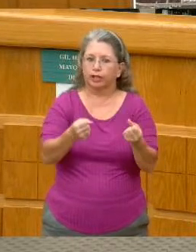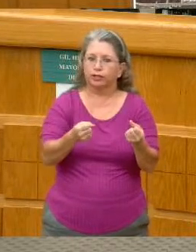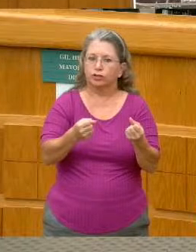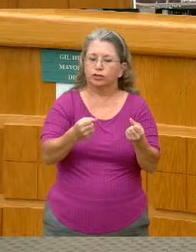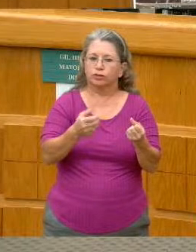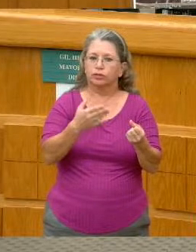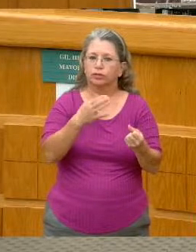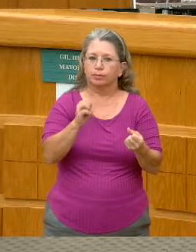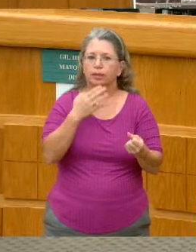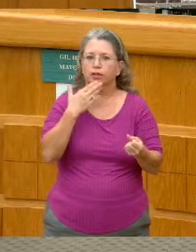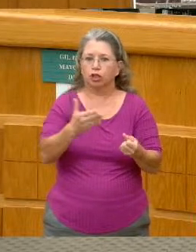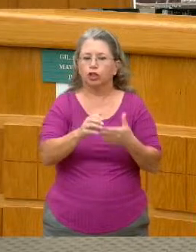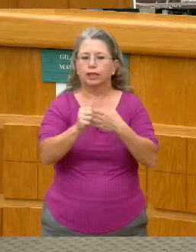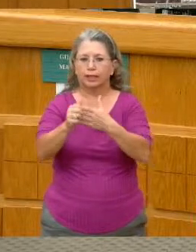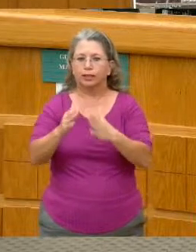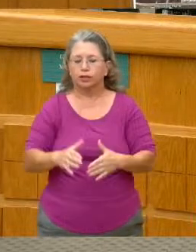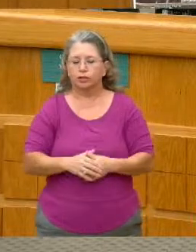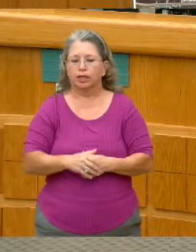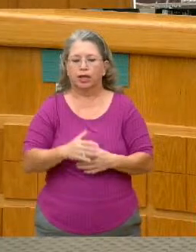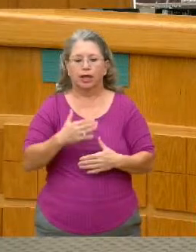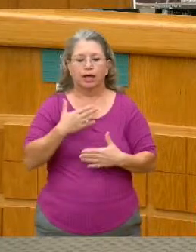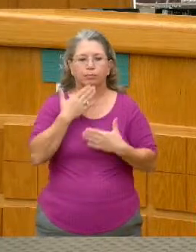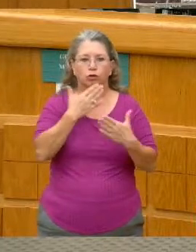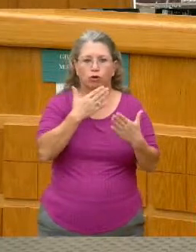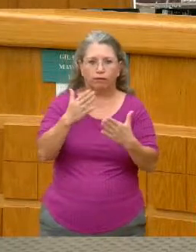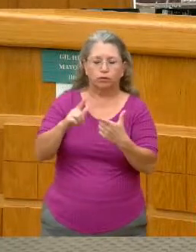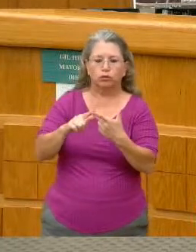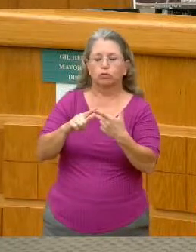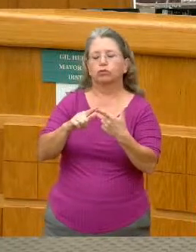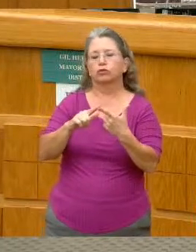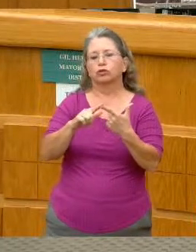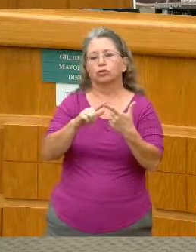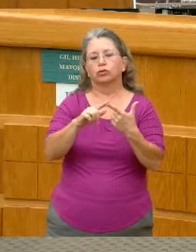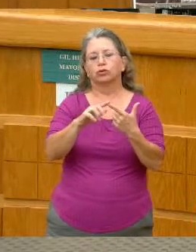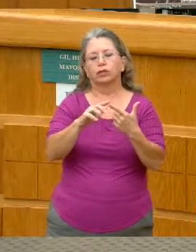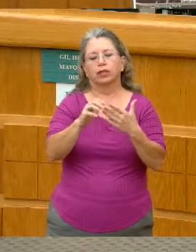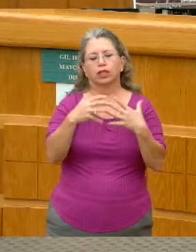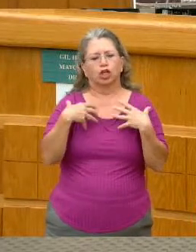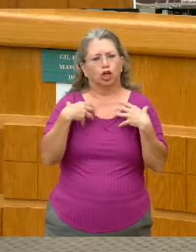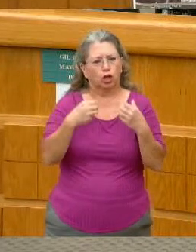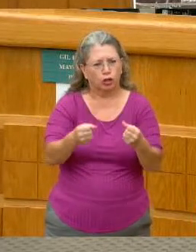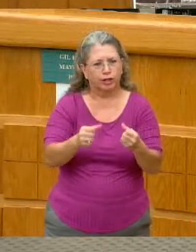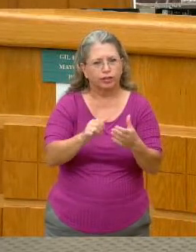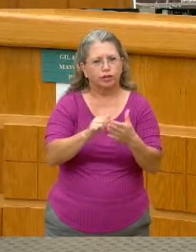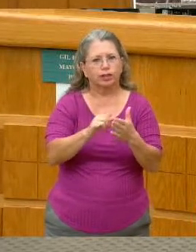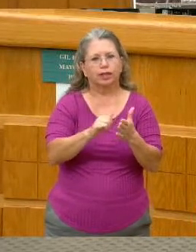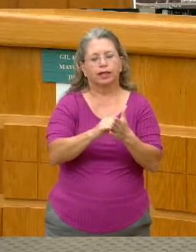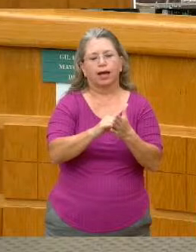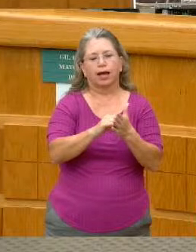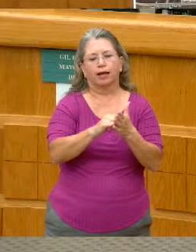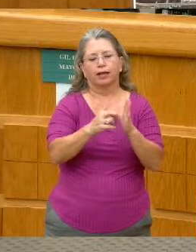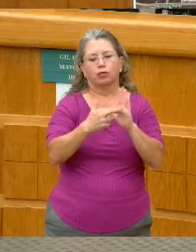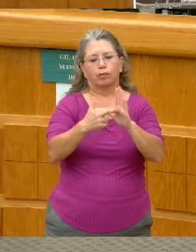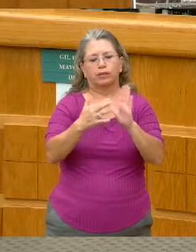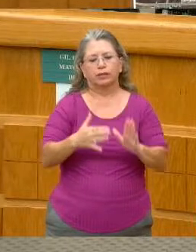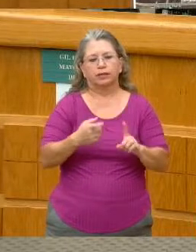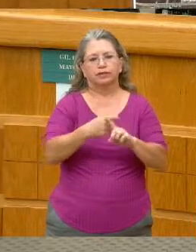city of Port Aransas, the city of Corpus Christi, and Nueces County have shown through this very difficult